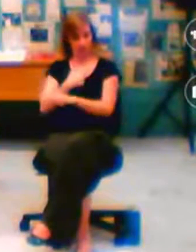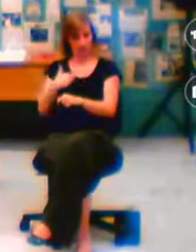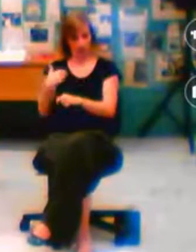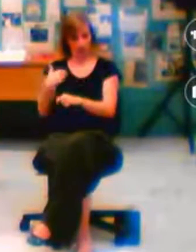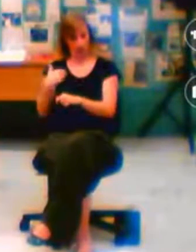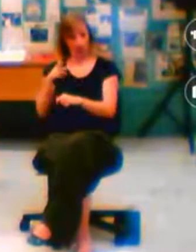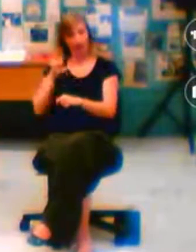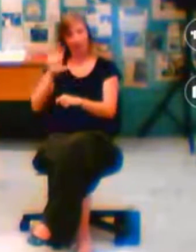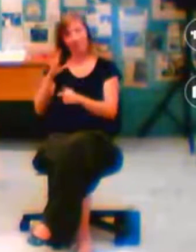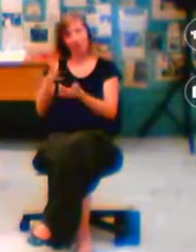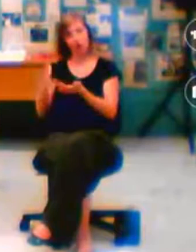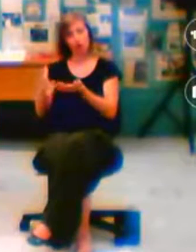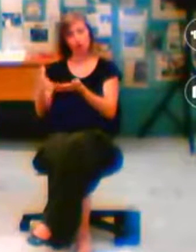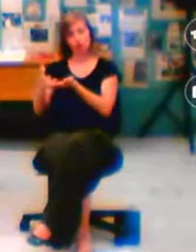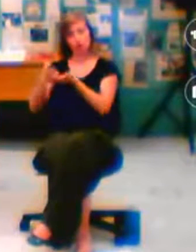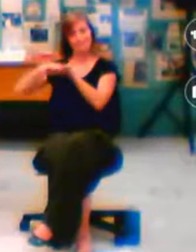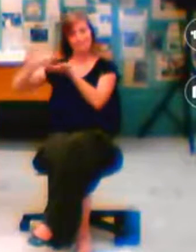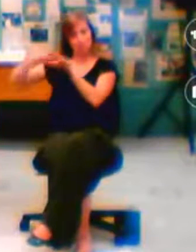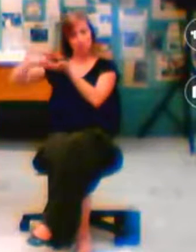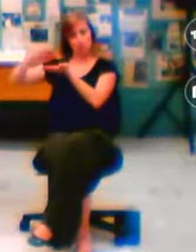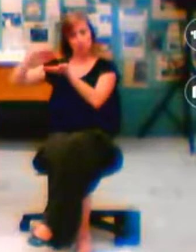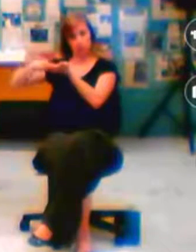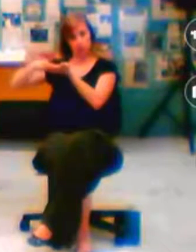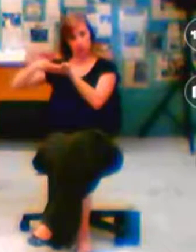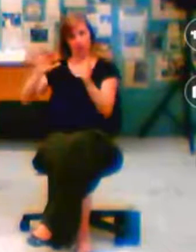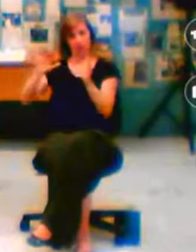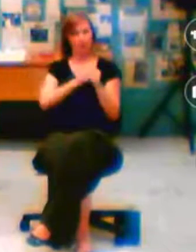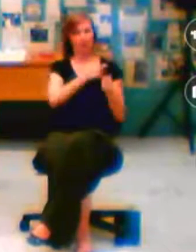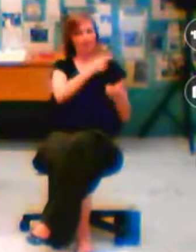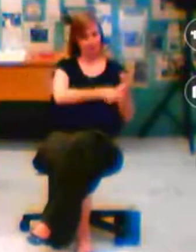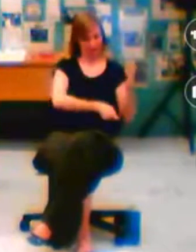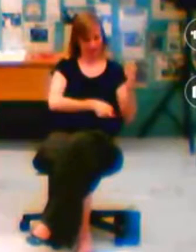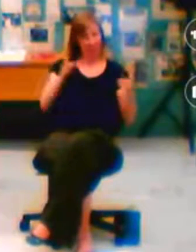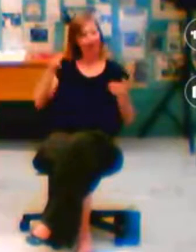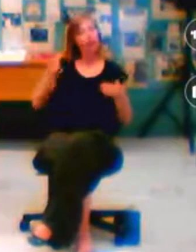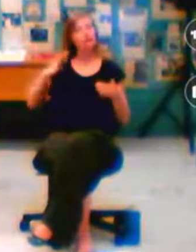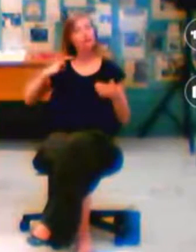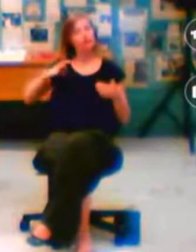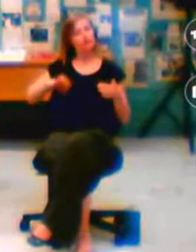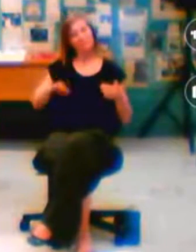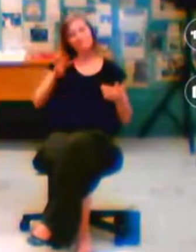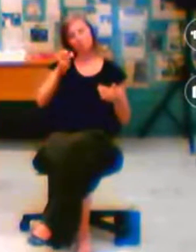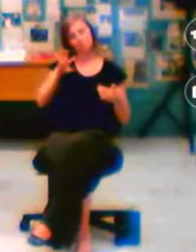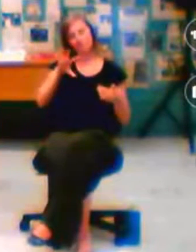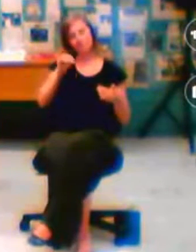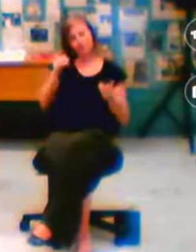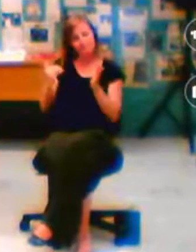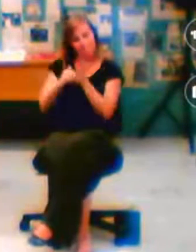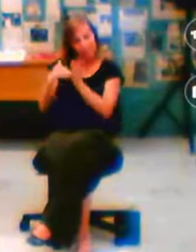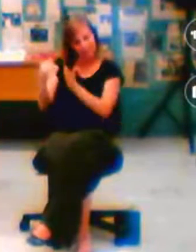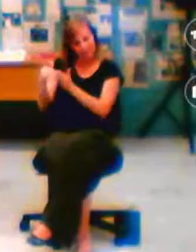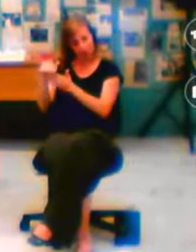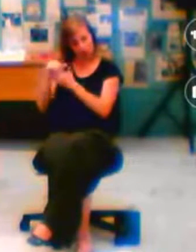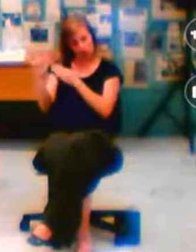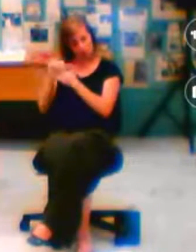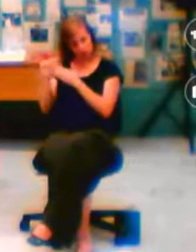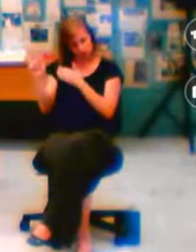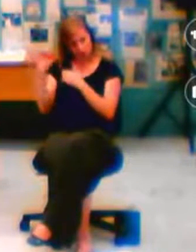article in Time Magazine that revealed one of the major nonprofit hospitals here in the country